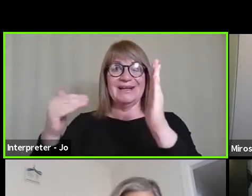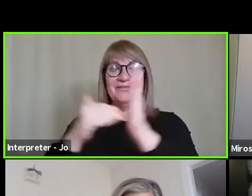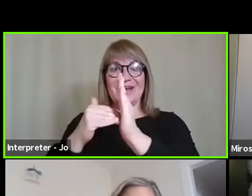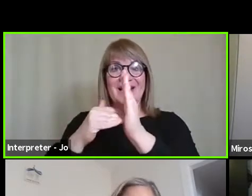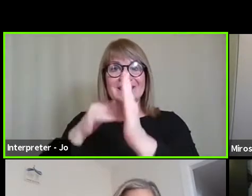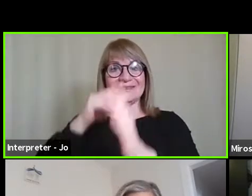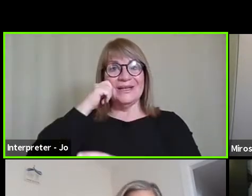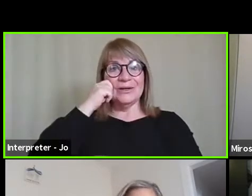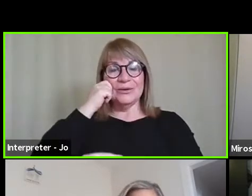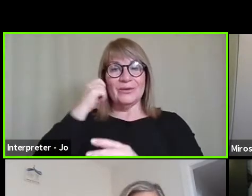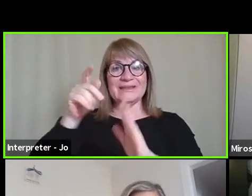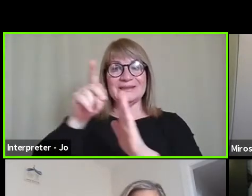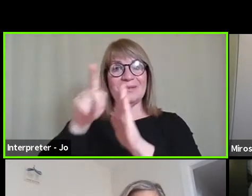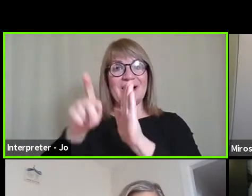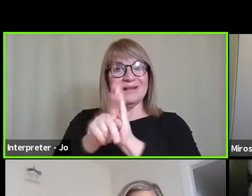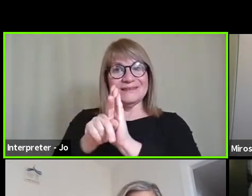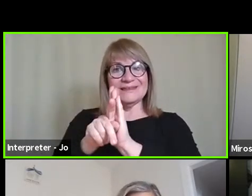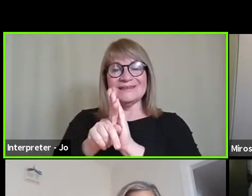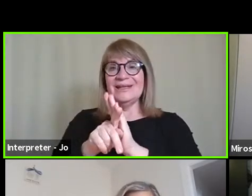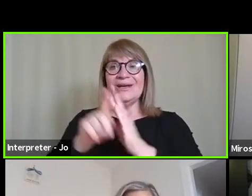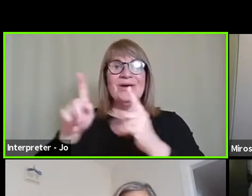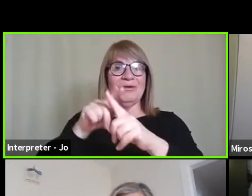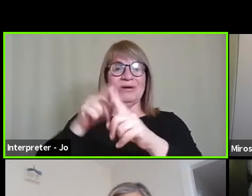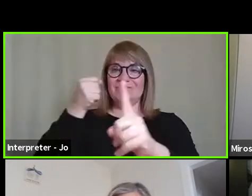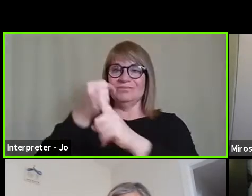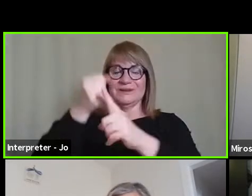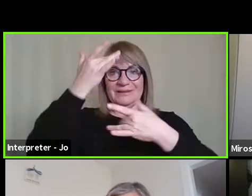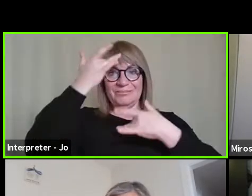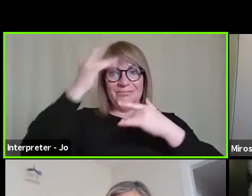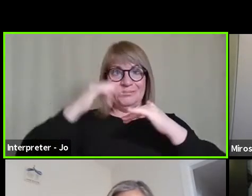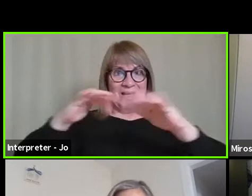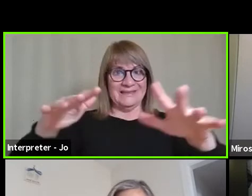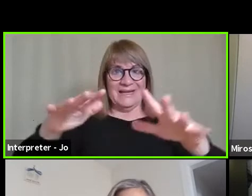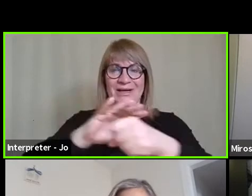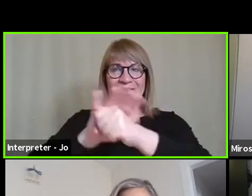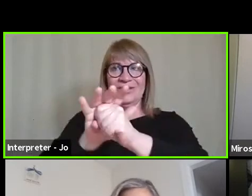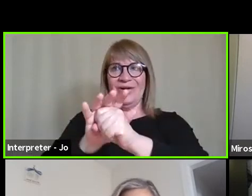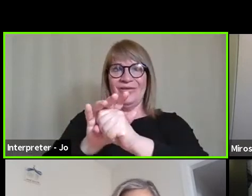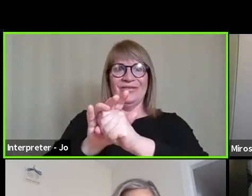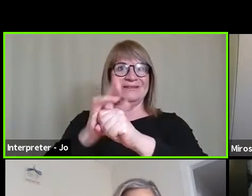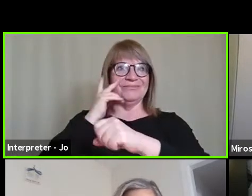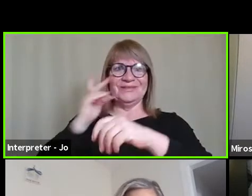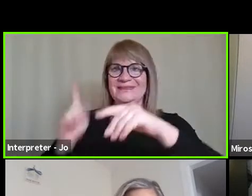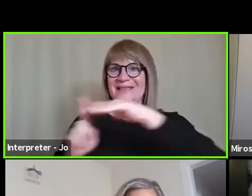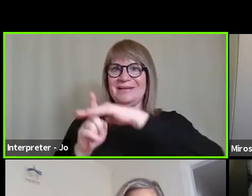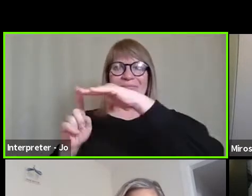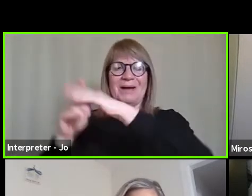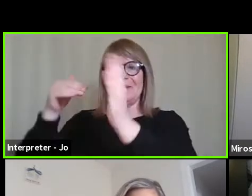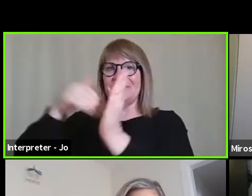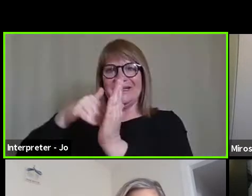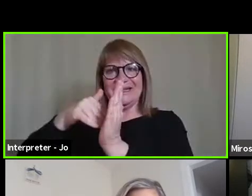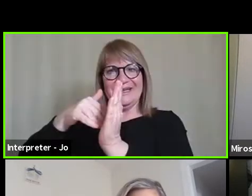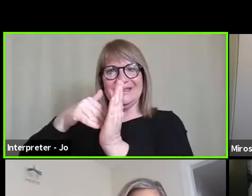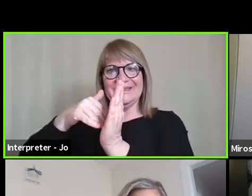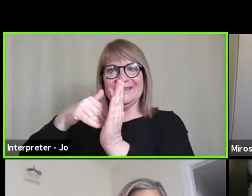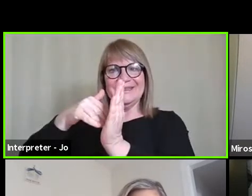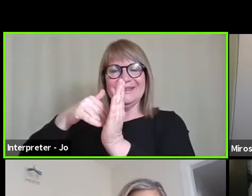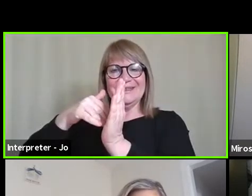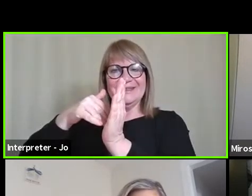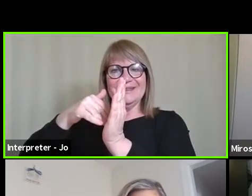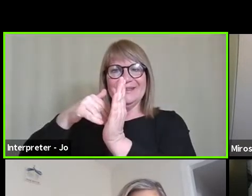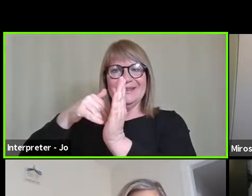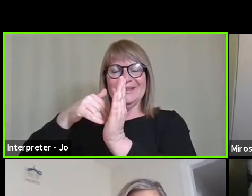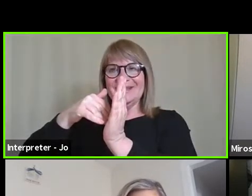since the pandemic began with the you know use of the cdc's title 42 policy